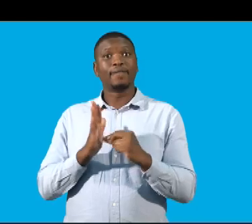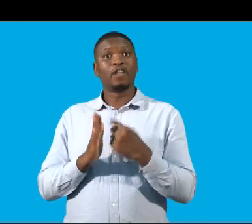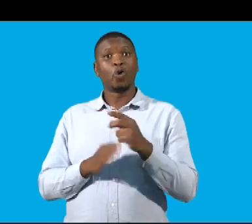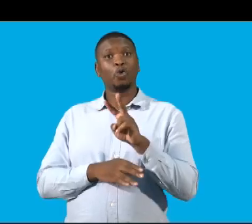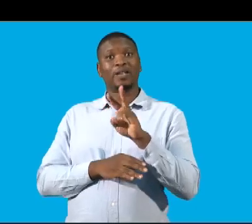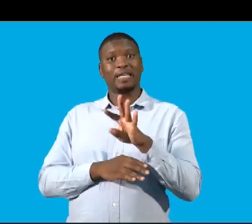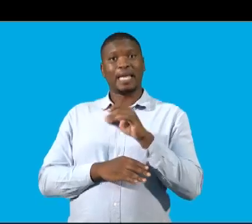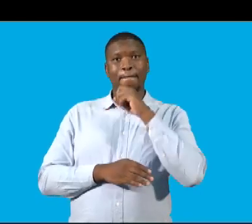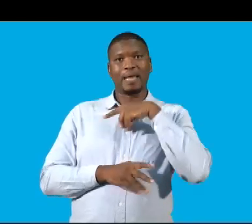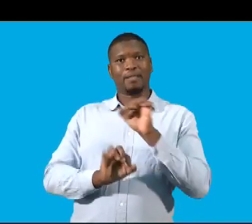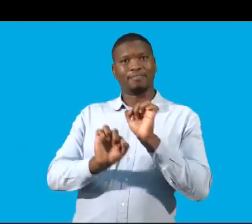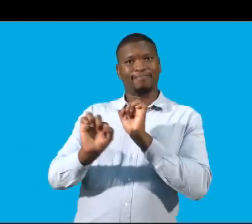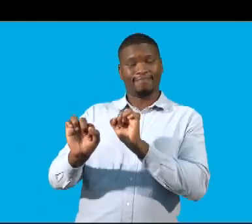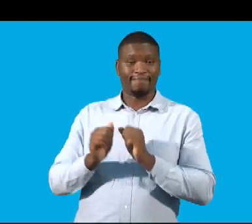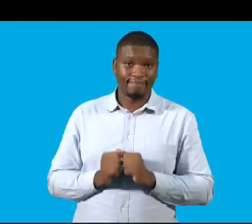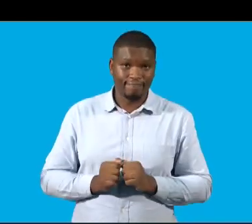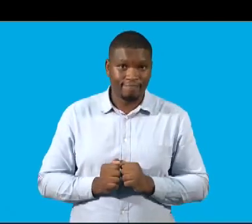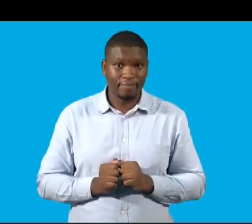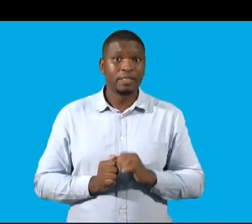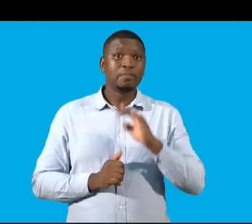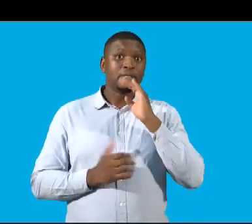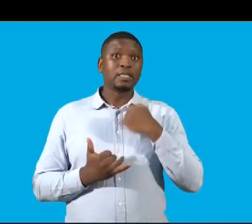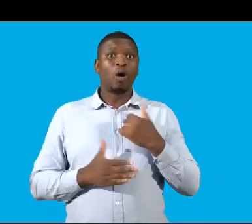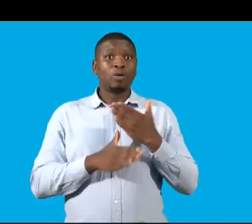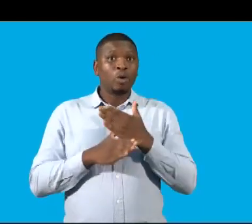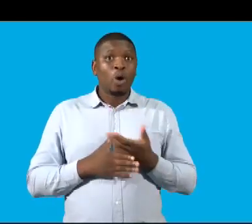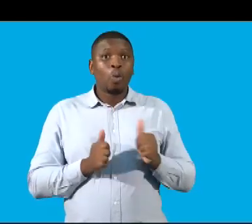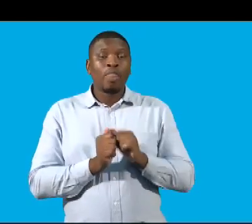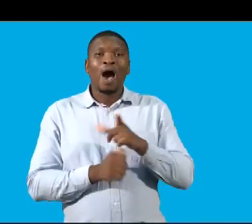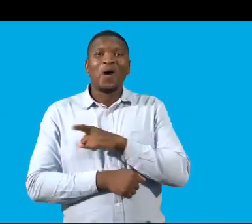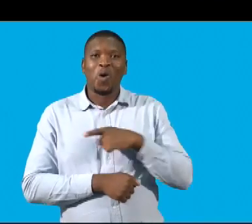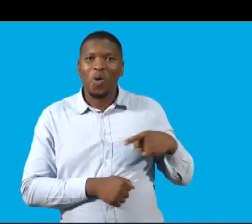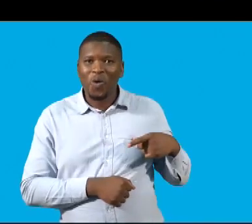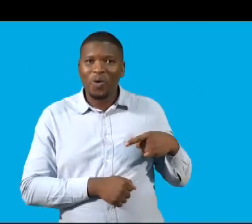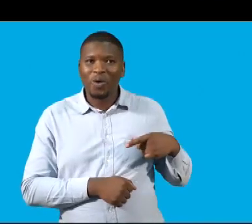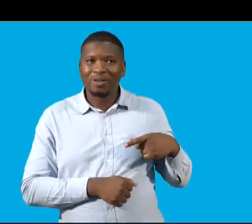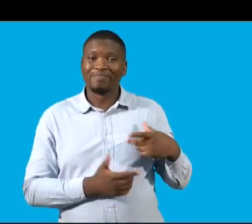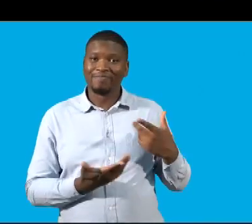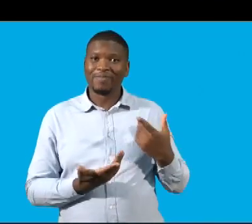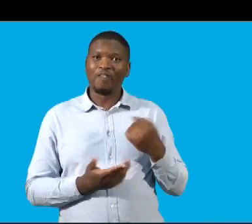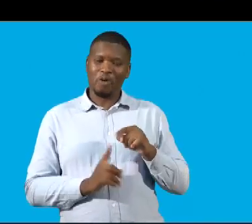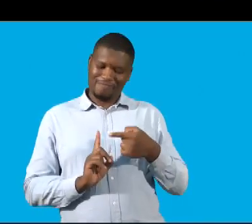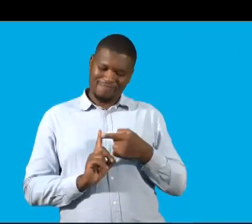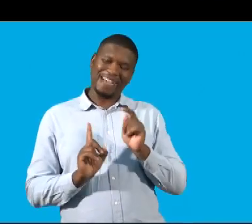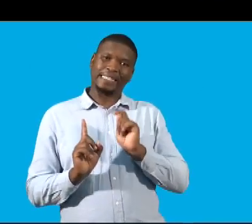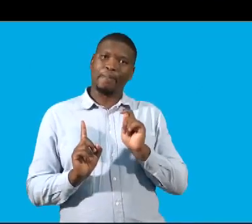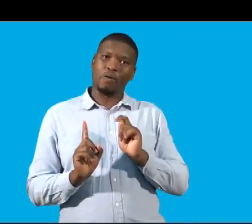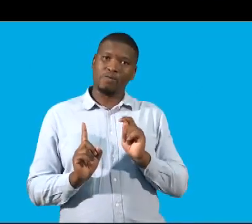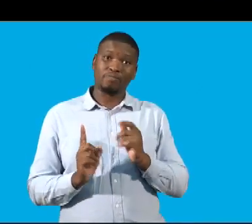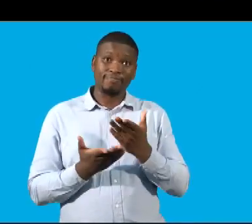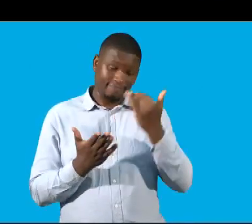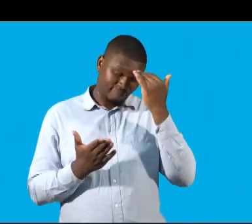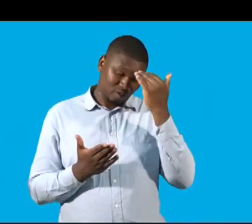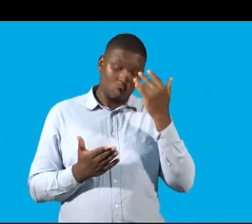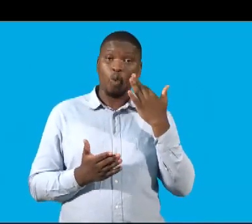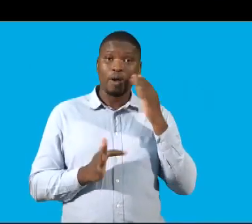Now when we think about Tshepo's situation, we need to now be working with how long of a period is it for Tshepo here. So